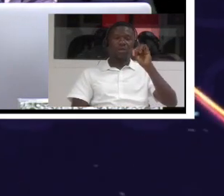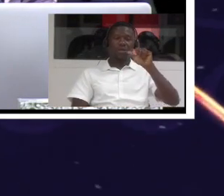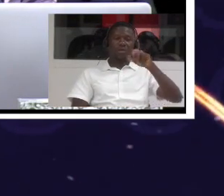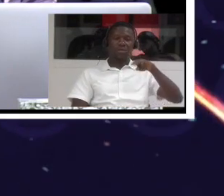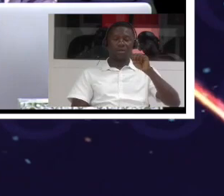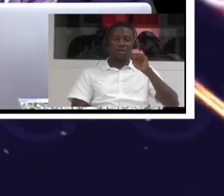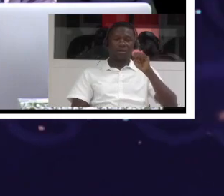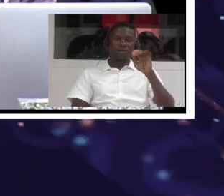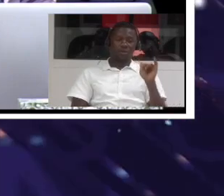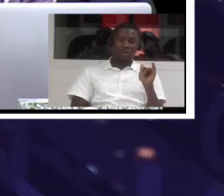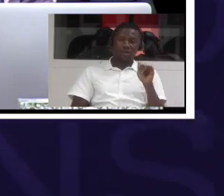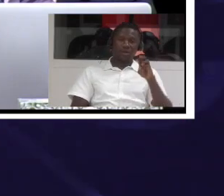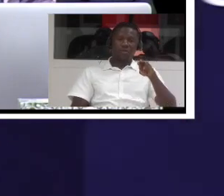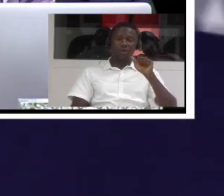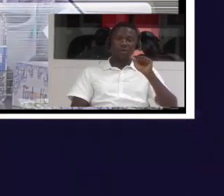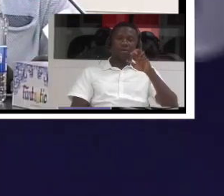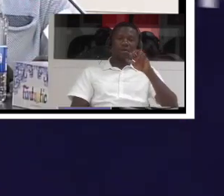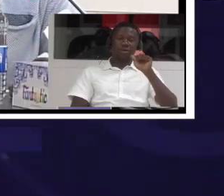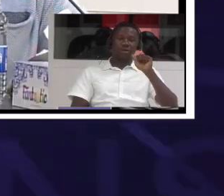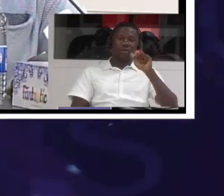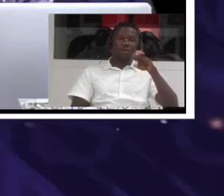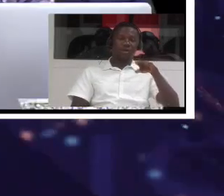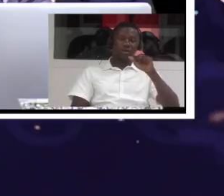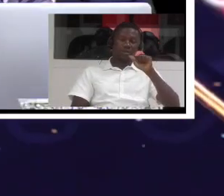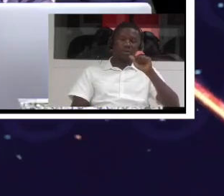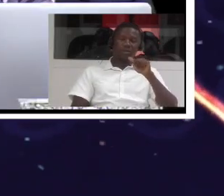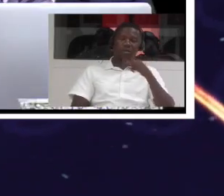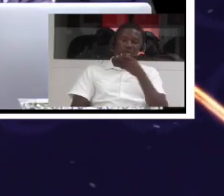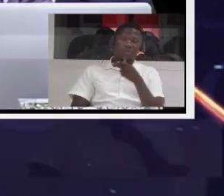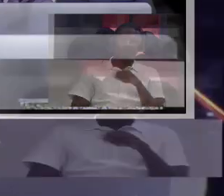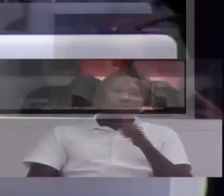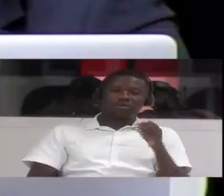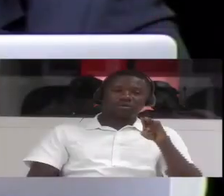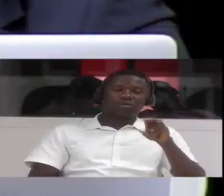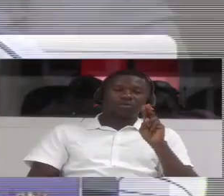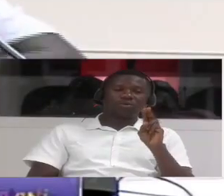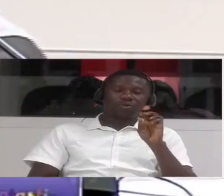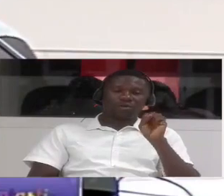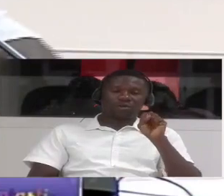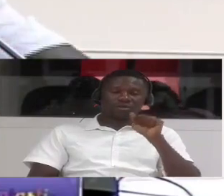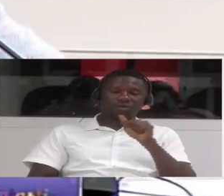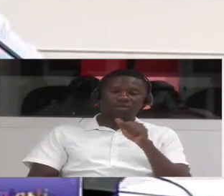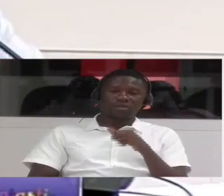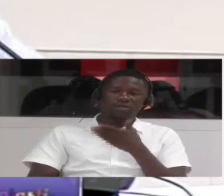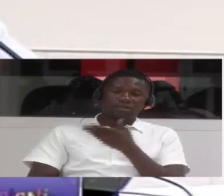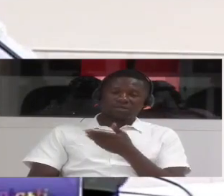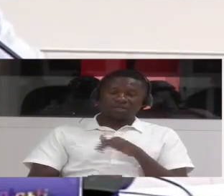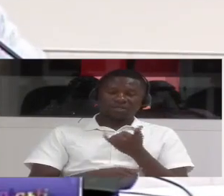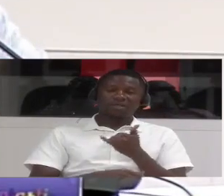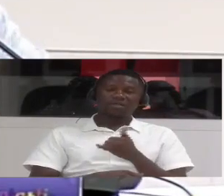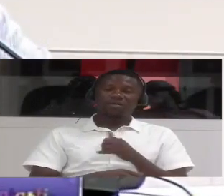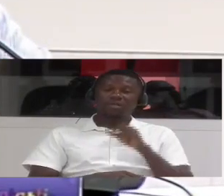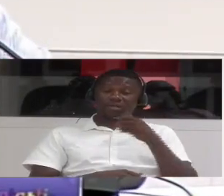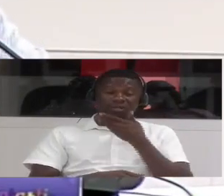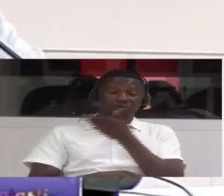Serif of The Voice. Yes, Seni was actually working at the Standard. So when Standard was shut down, then he